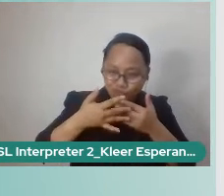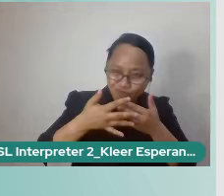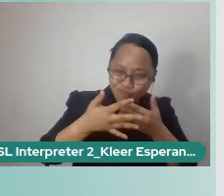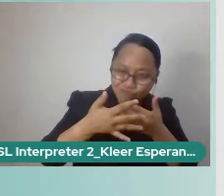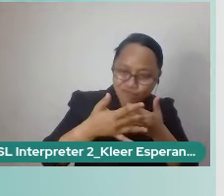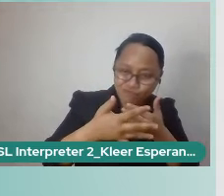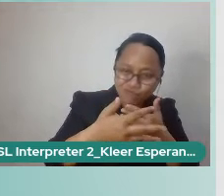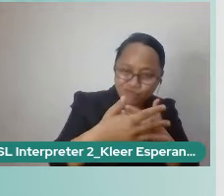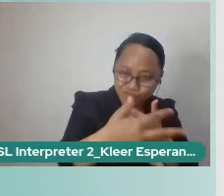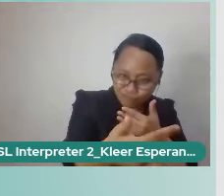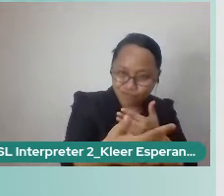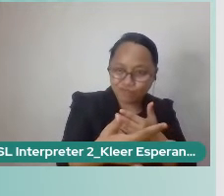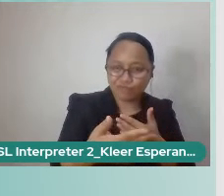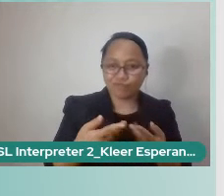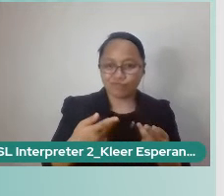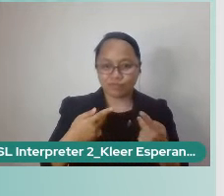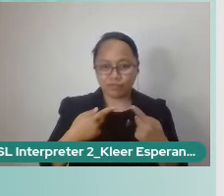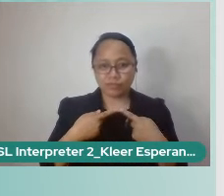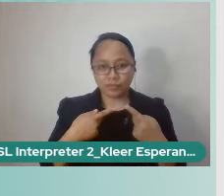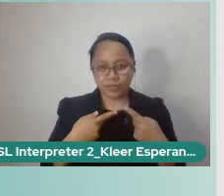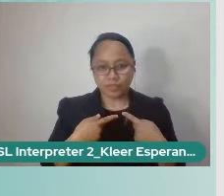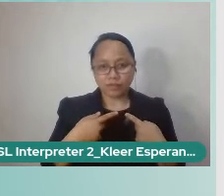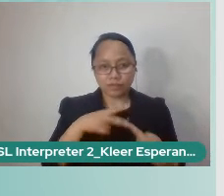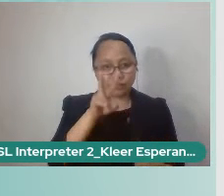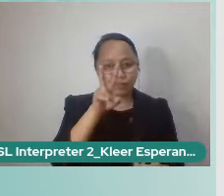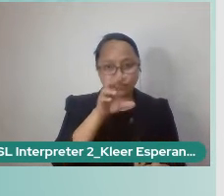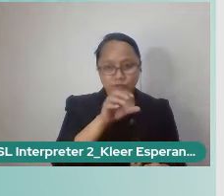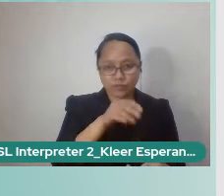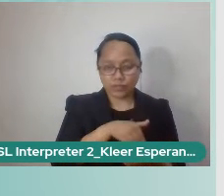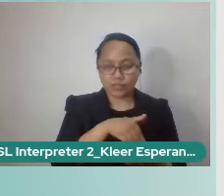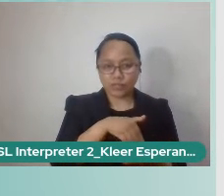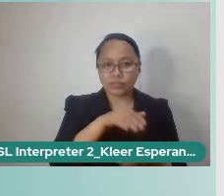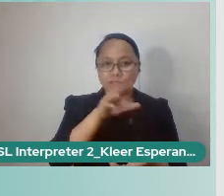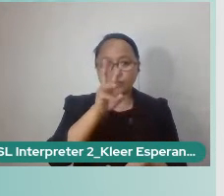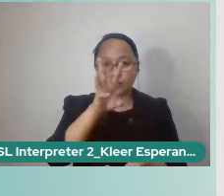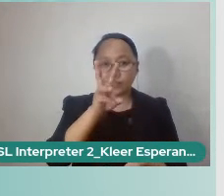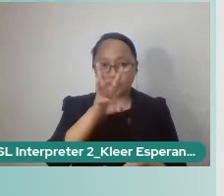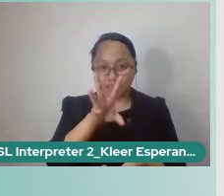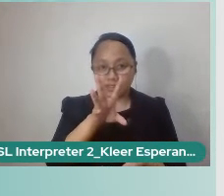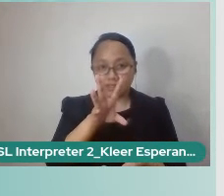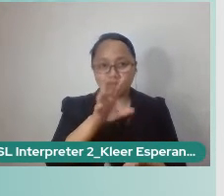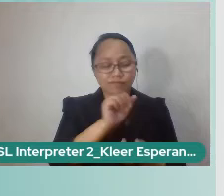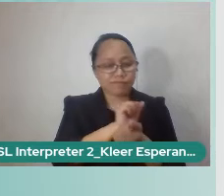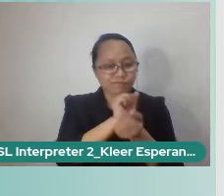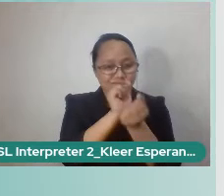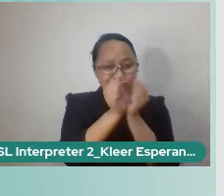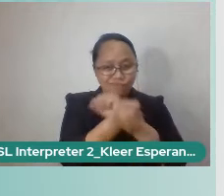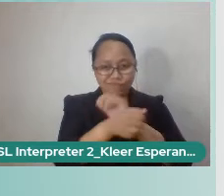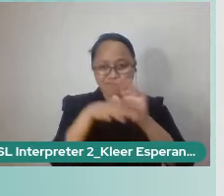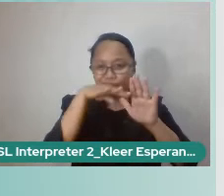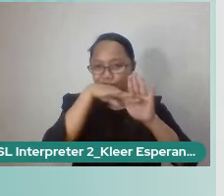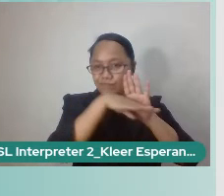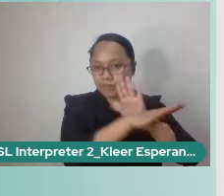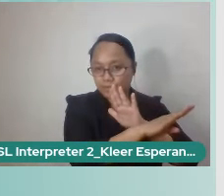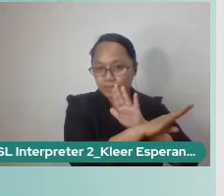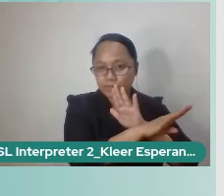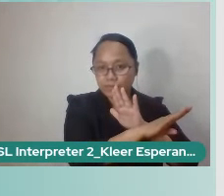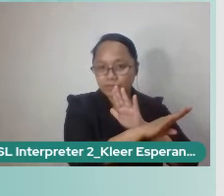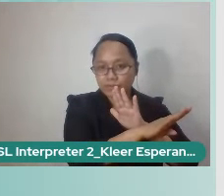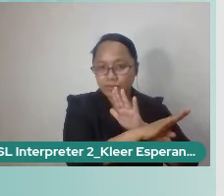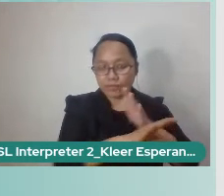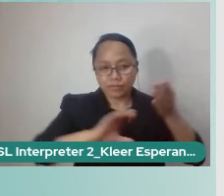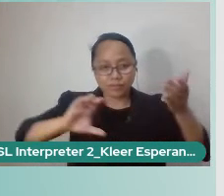actual real world data in 2016. And this shows this flatlining of effects. Sorry,